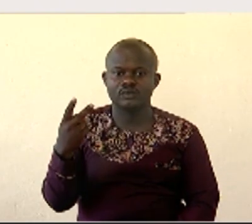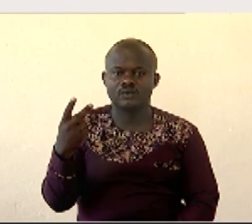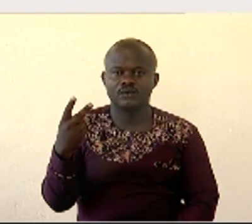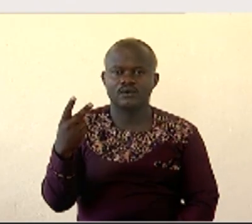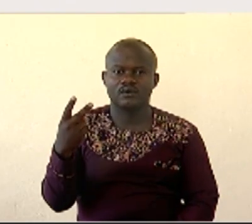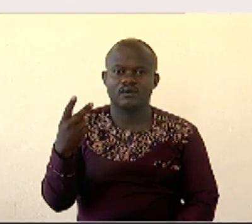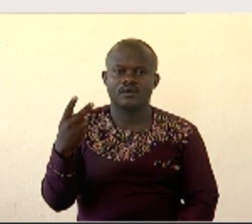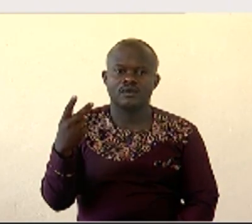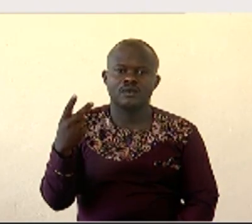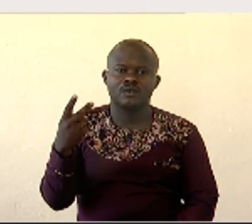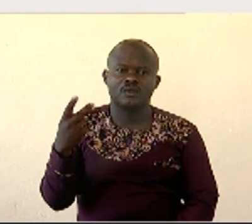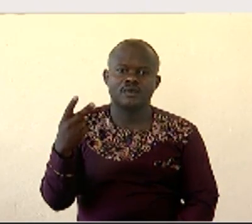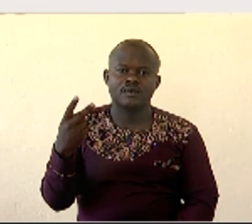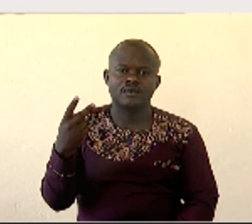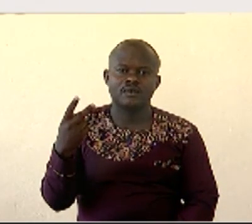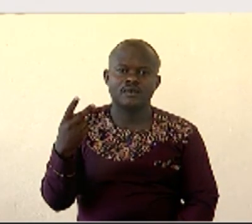We're going to have